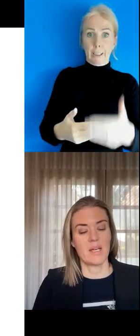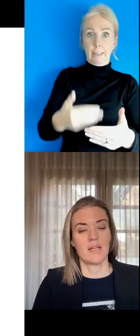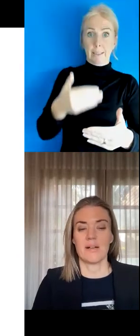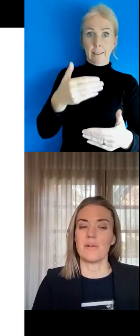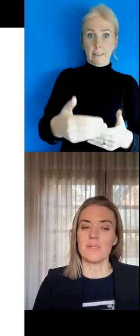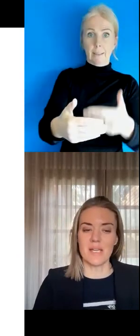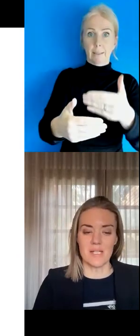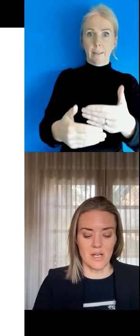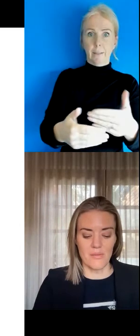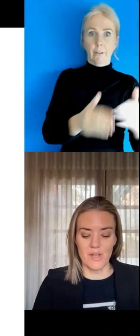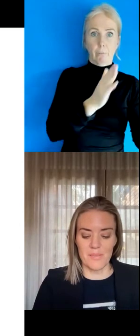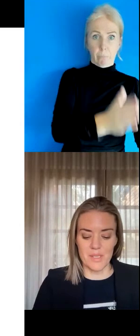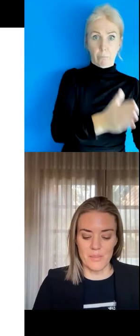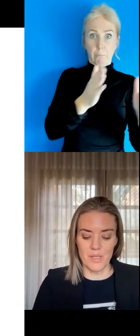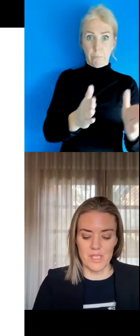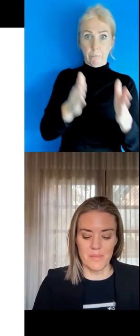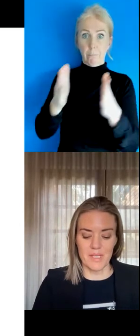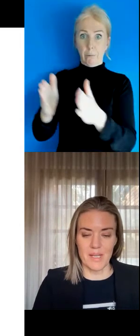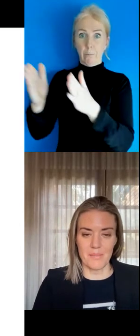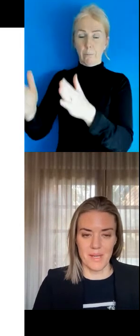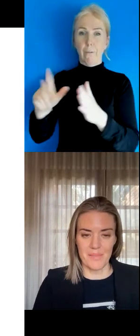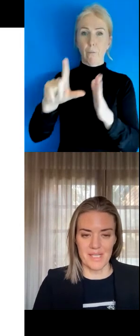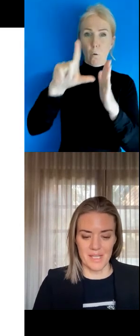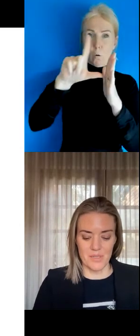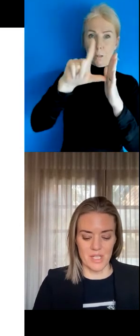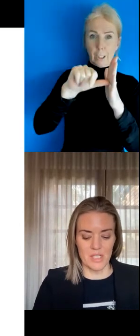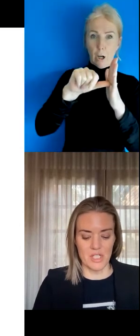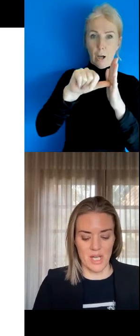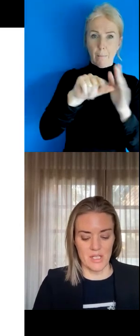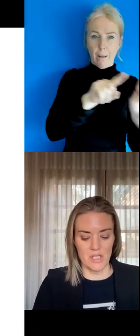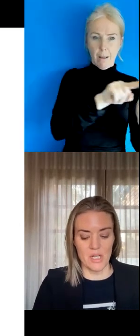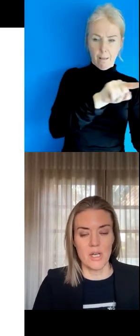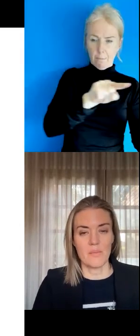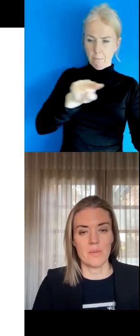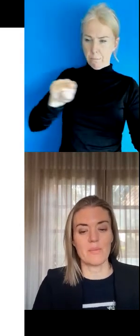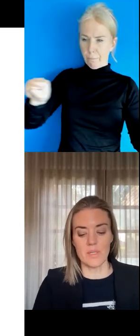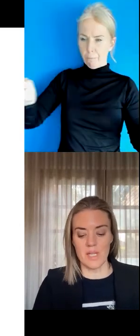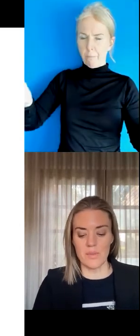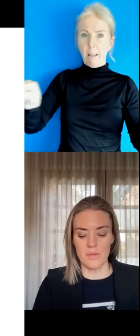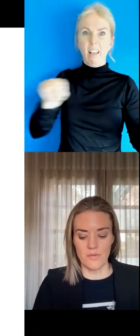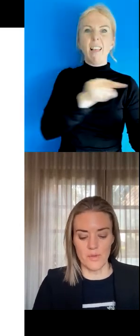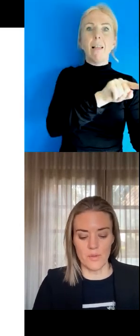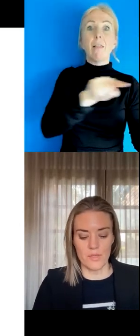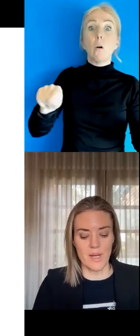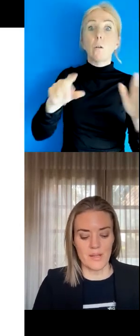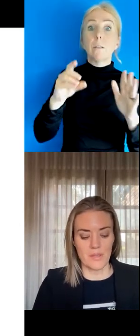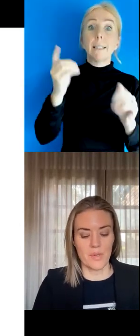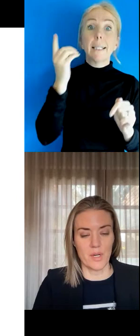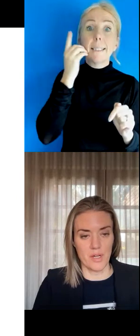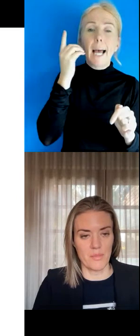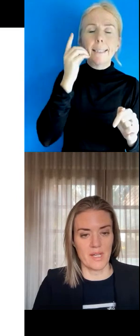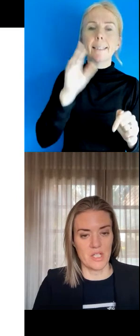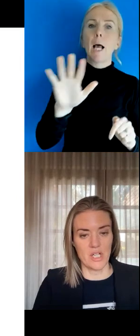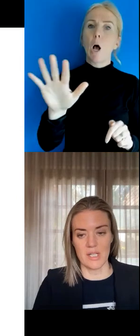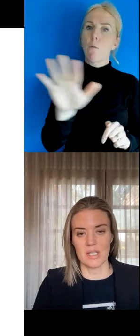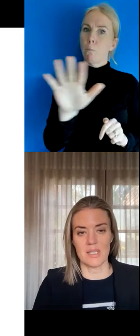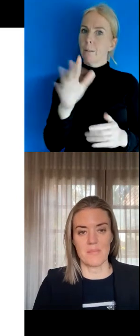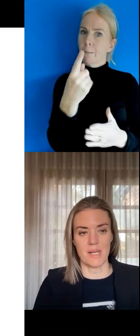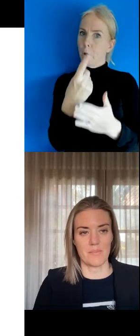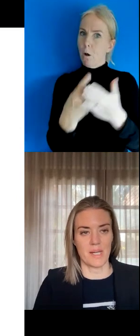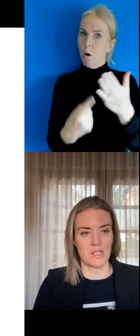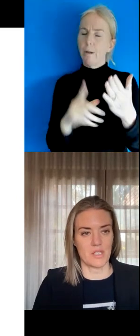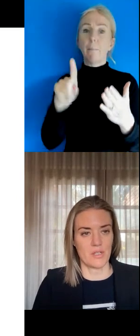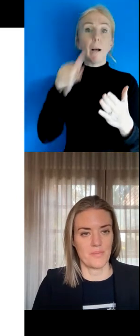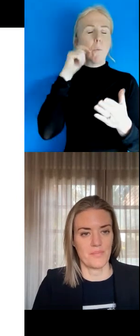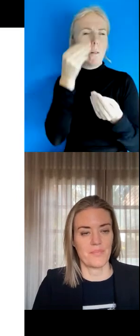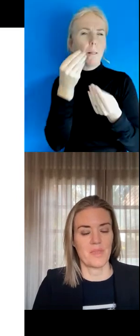timeframes. Now, I will say timeframes are approximate and may be subject to change, but we will keep you informed throughout the program of any changes that